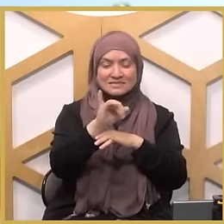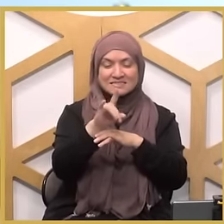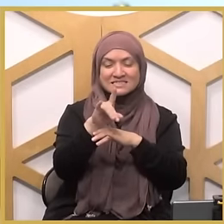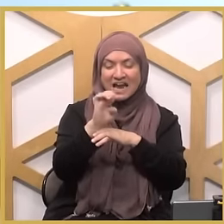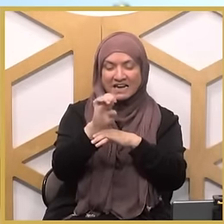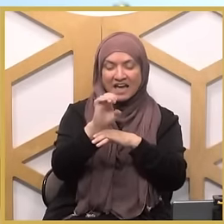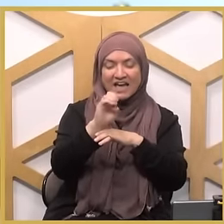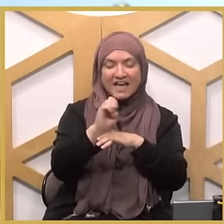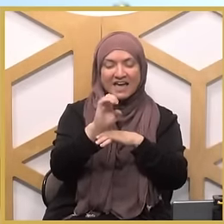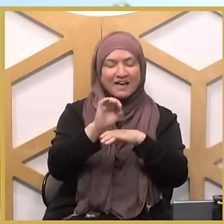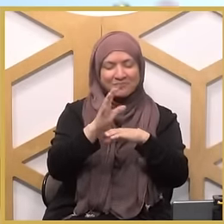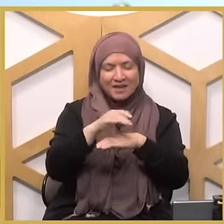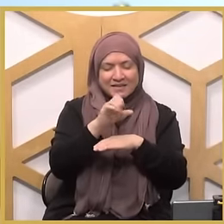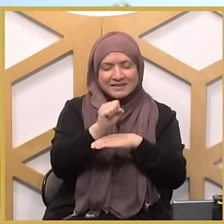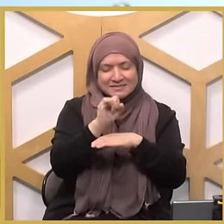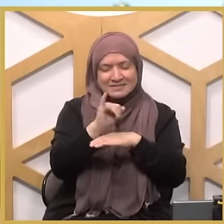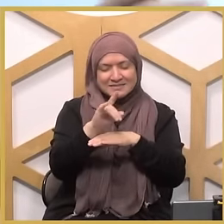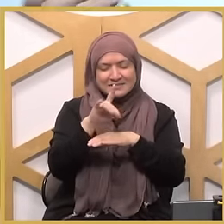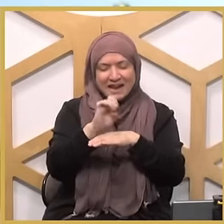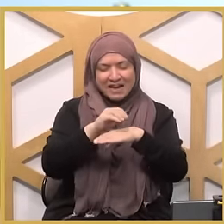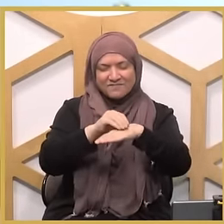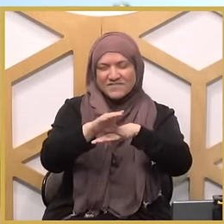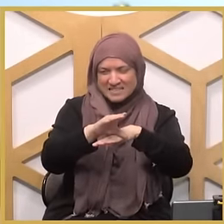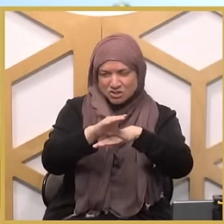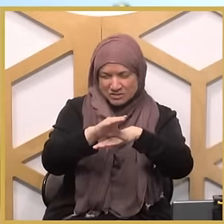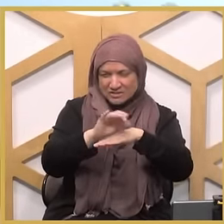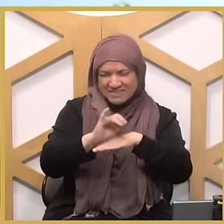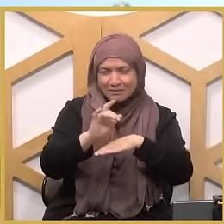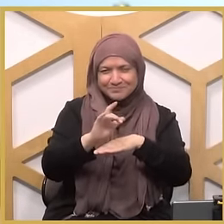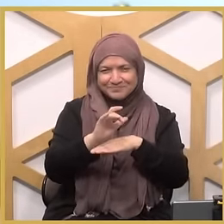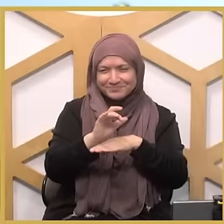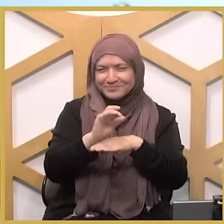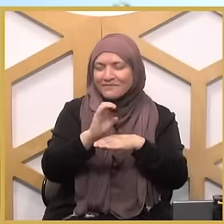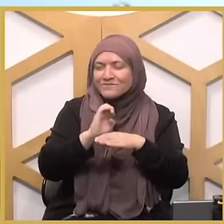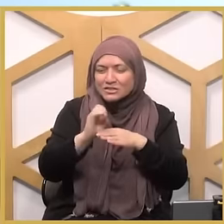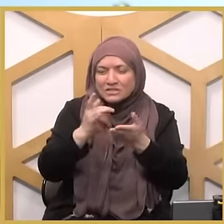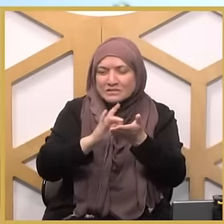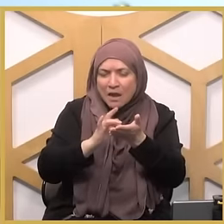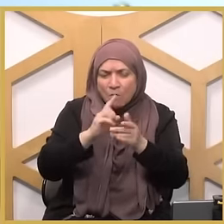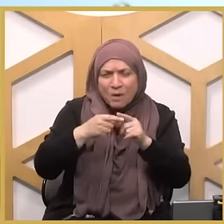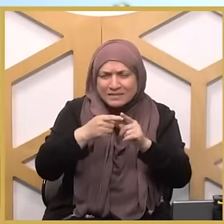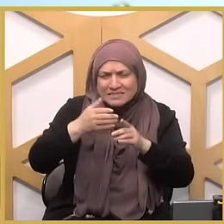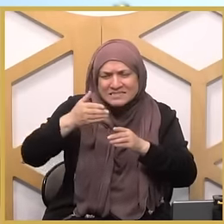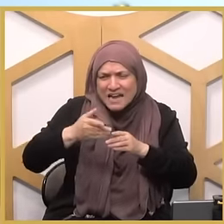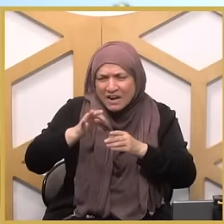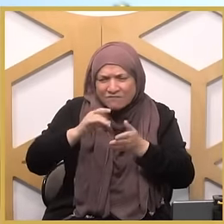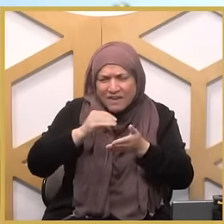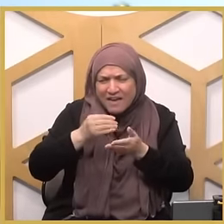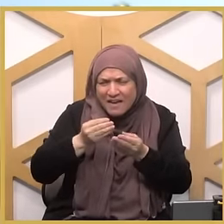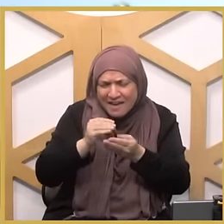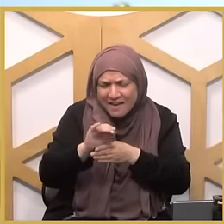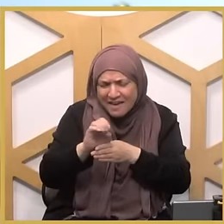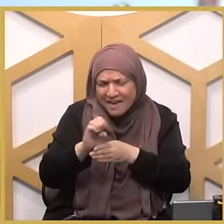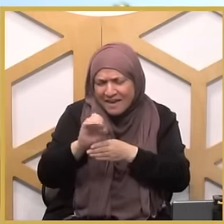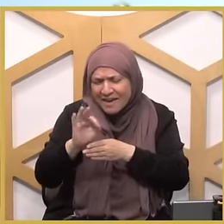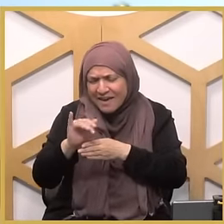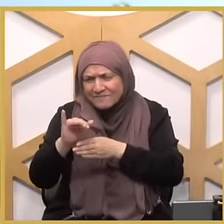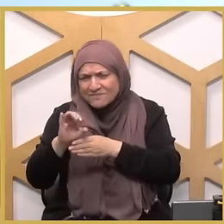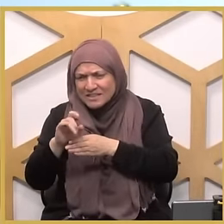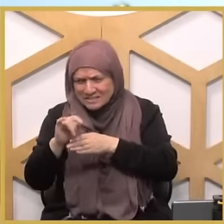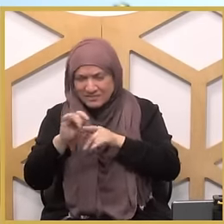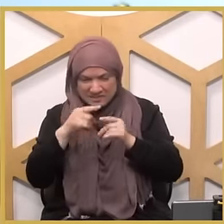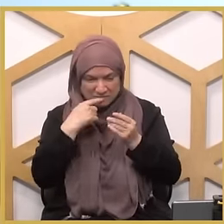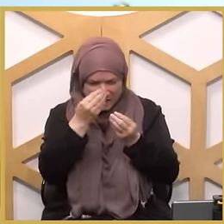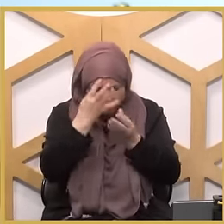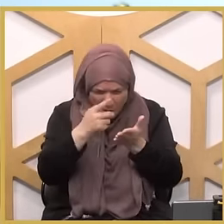voice. Like you do this, you're gonna be great. You're like, you know, playing golf. And for some reason, these guys are always playing golf. Family life is